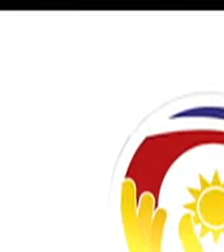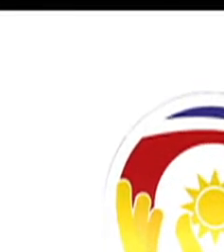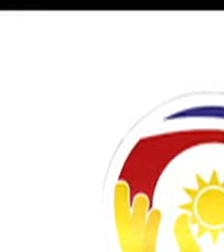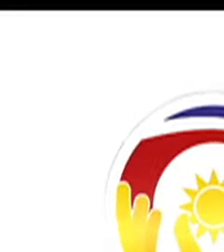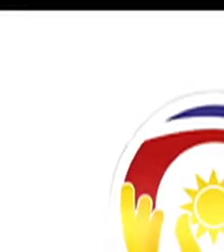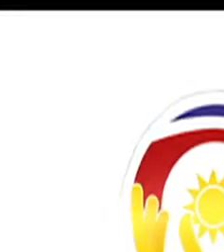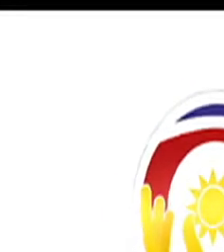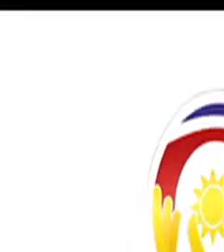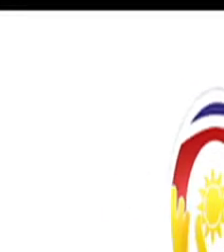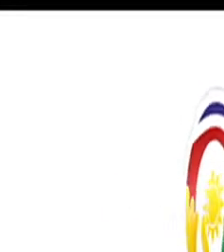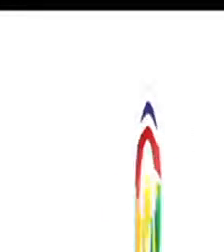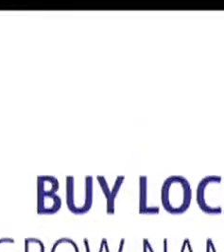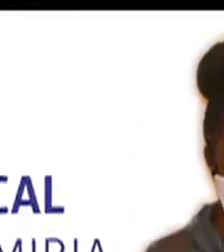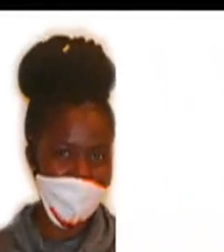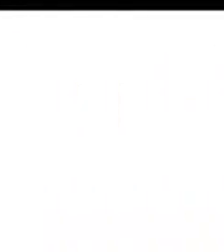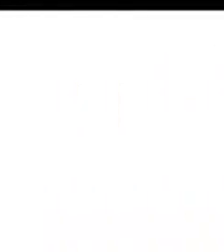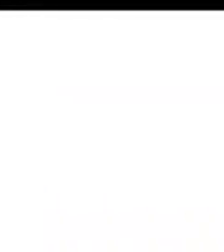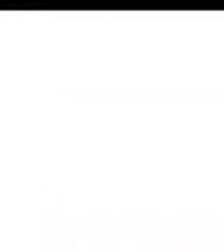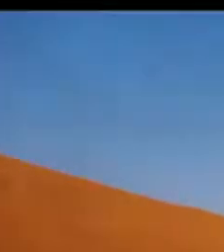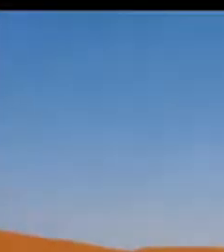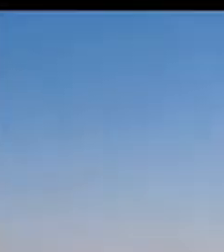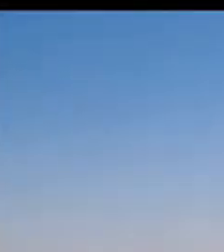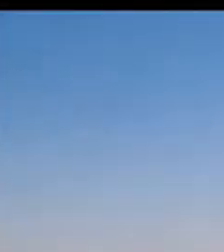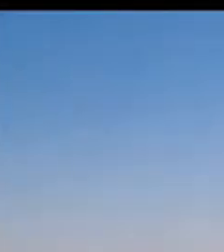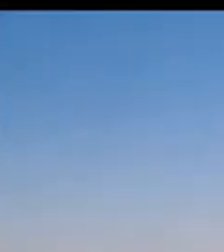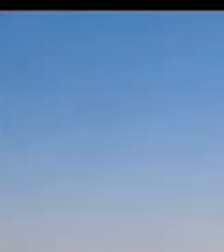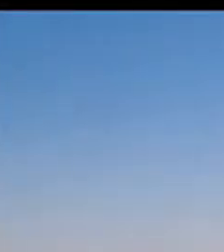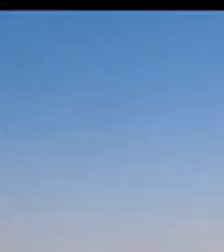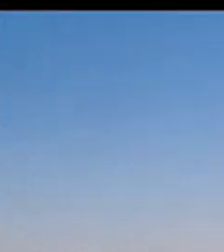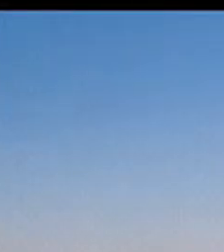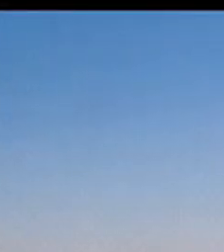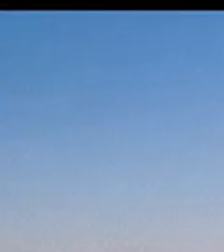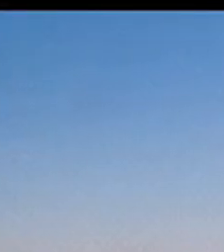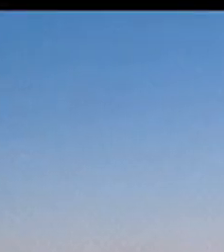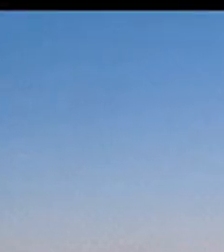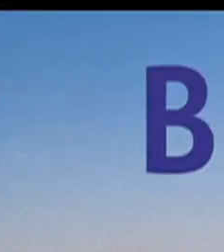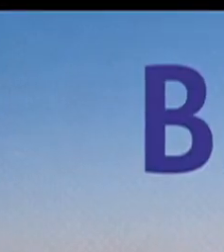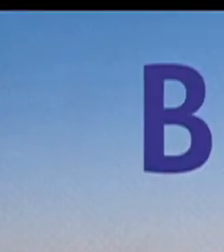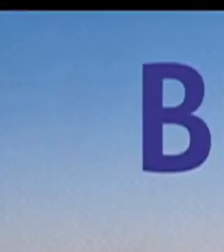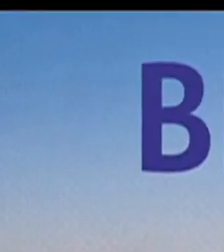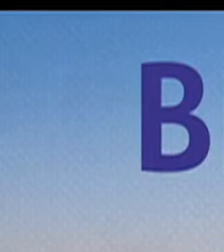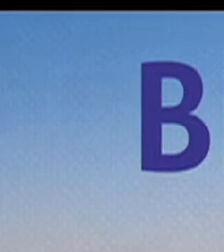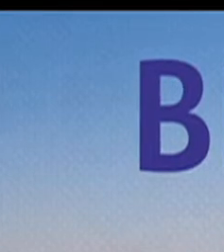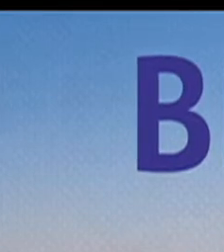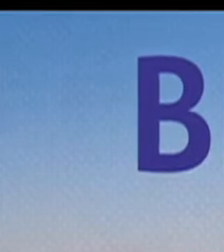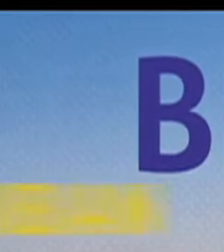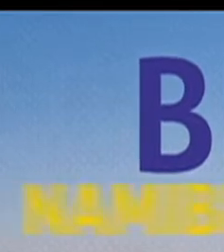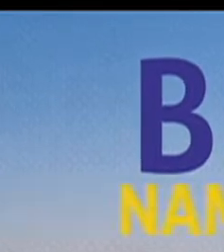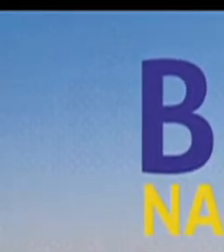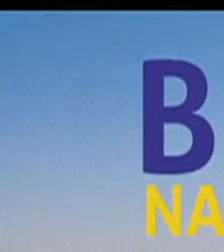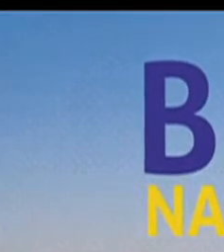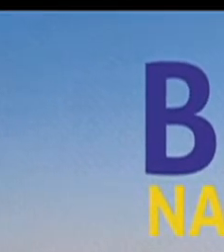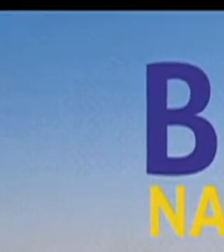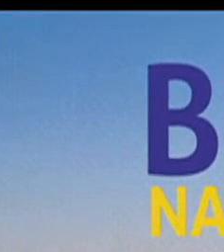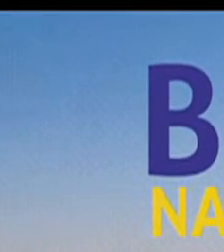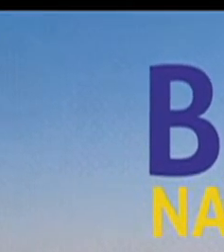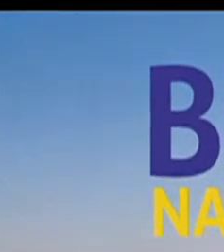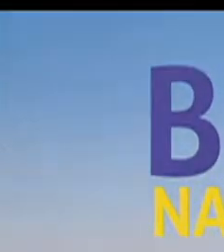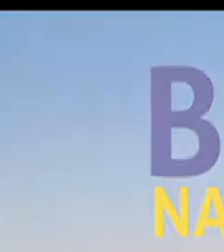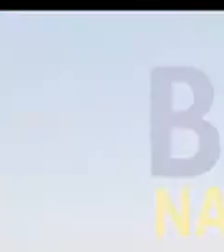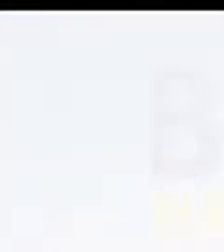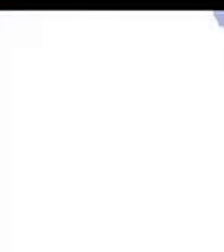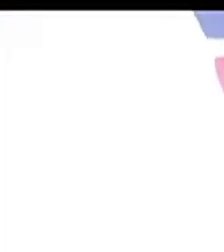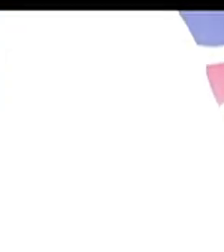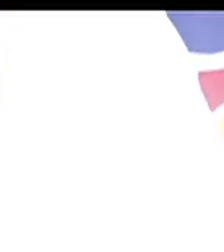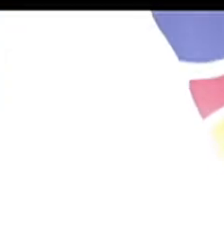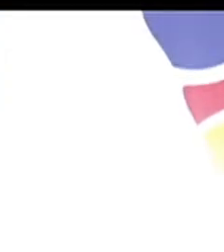favorite items in-store and online. Because by supporting local, you show you care. Be Namibian, buy